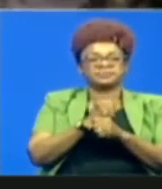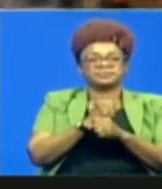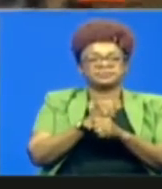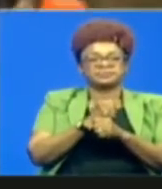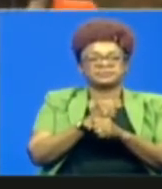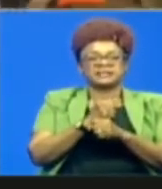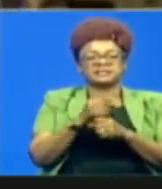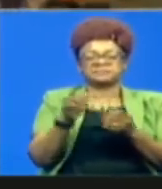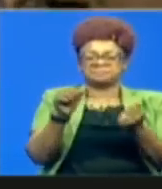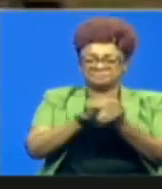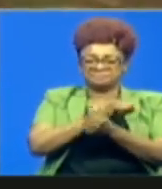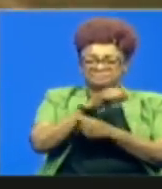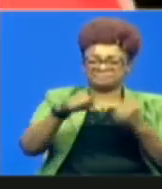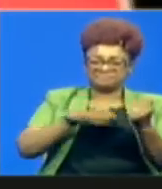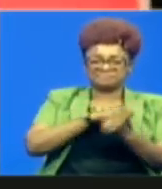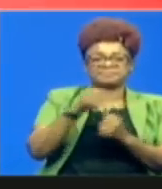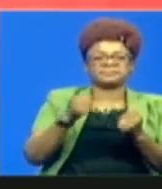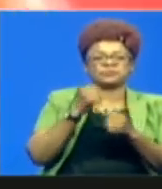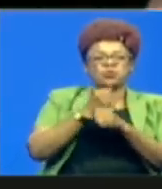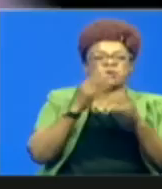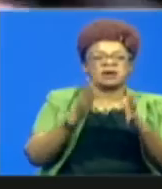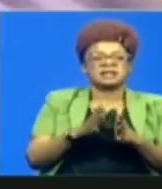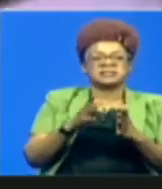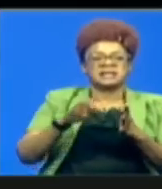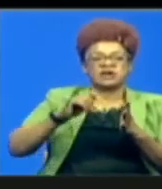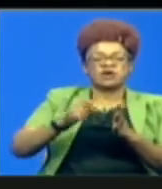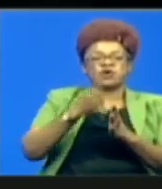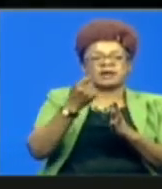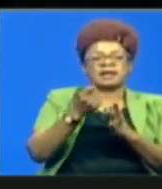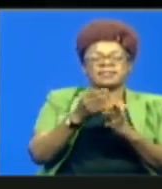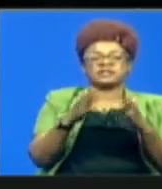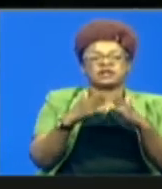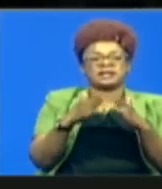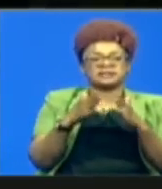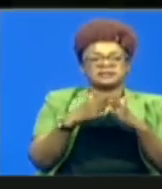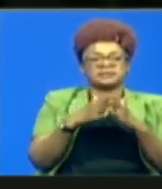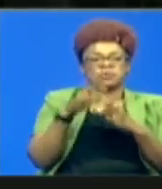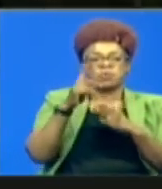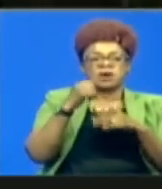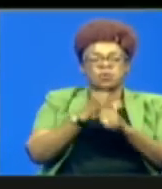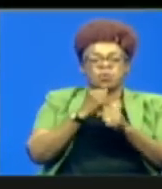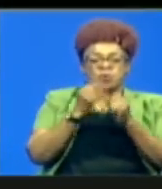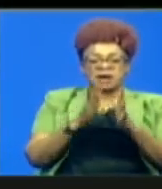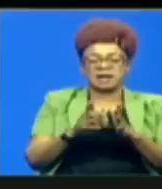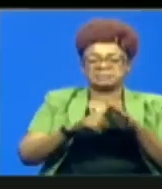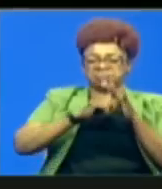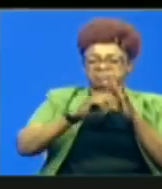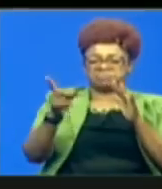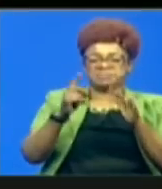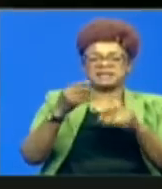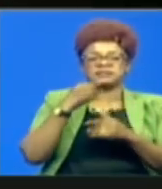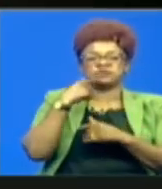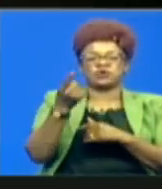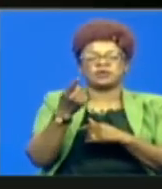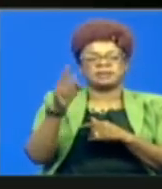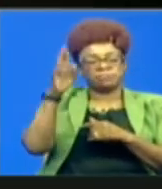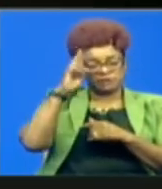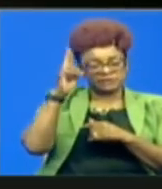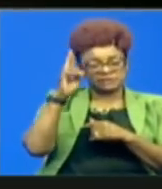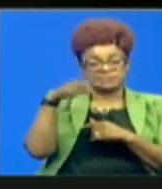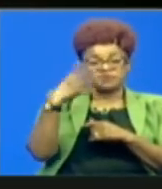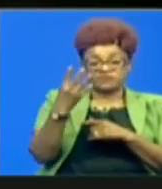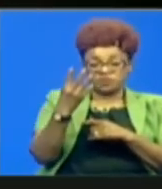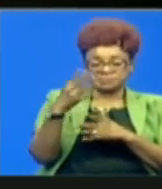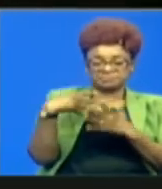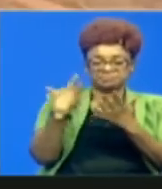workers, tied them together and locked them up in a bathroom. One worker, however, escaped and alerted the police. Four suspects were